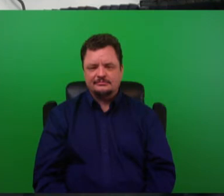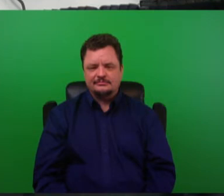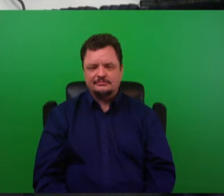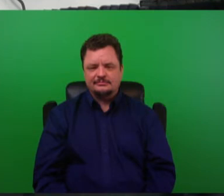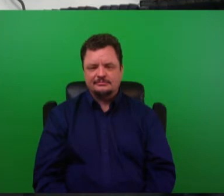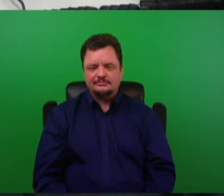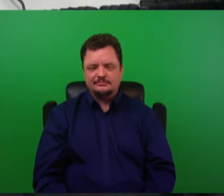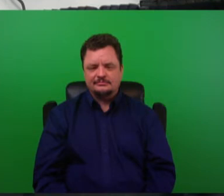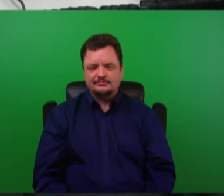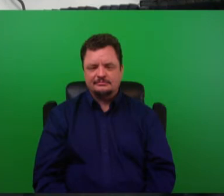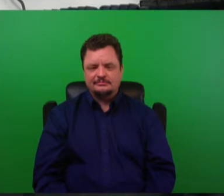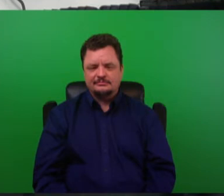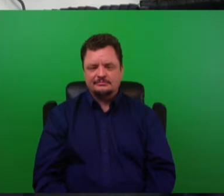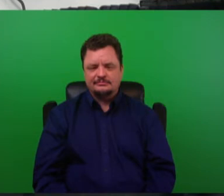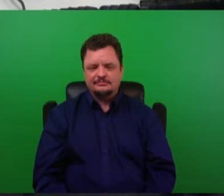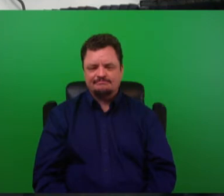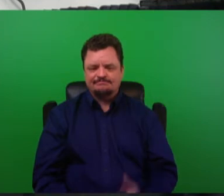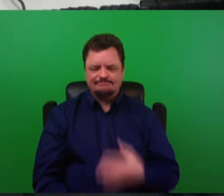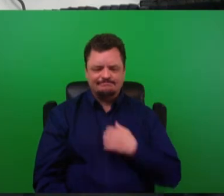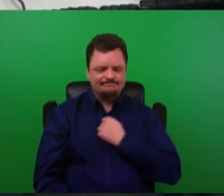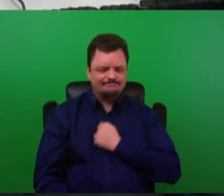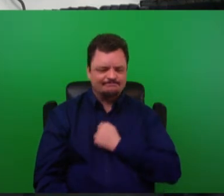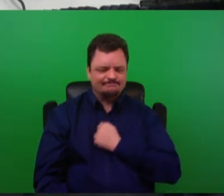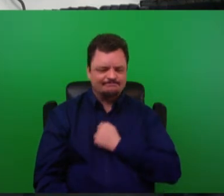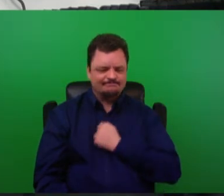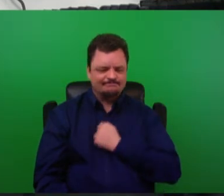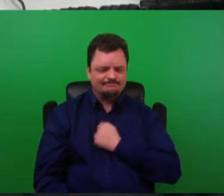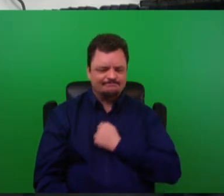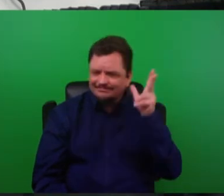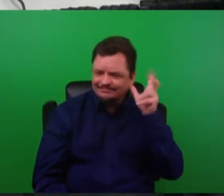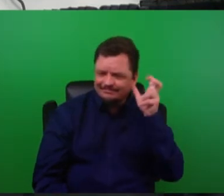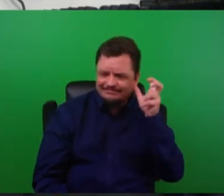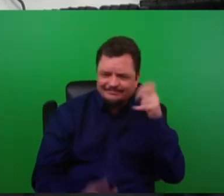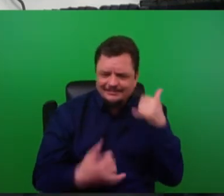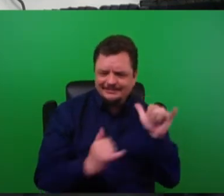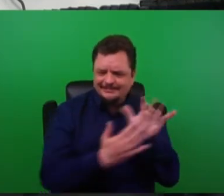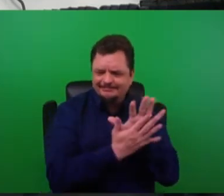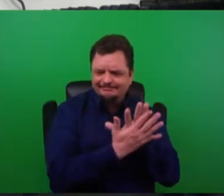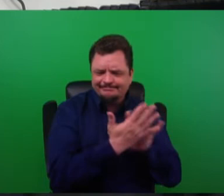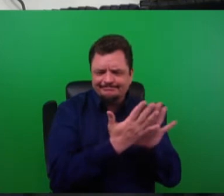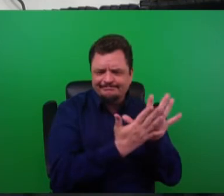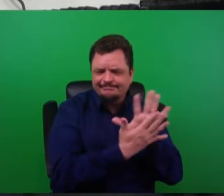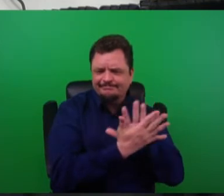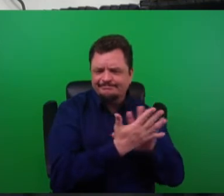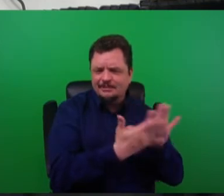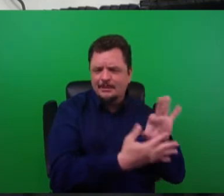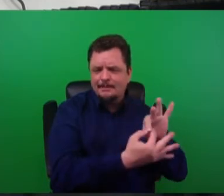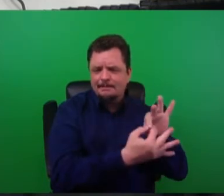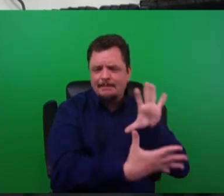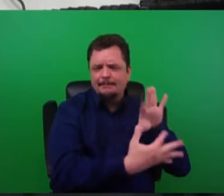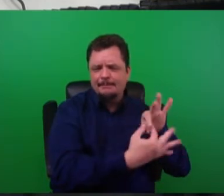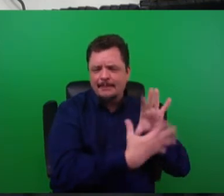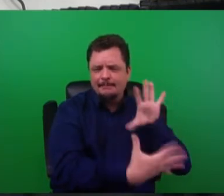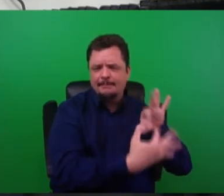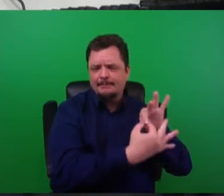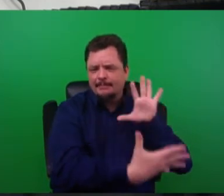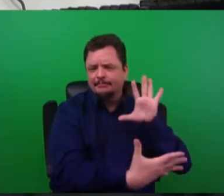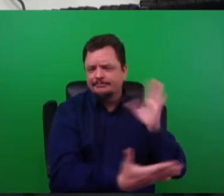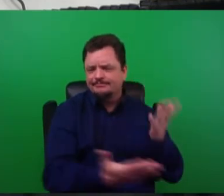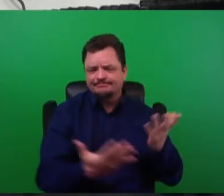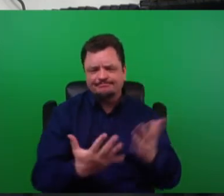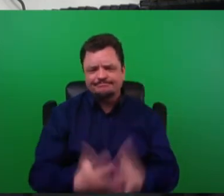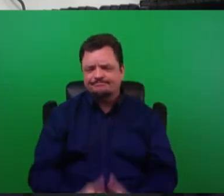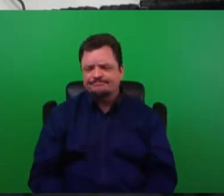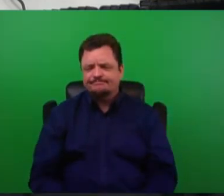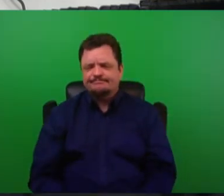in D11s. And so I just wanted to make sure that if there's anyone listening, that it's, you know, countywide,